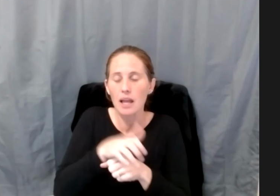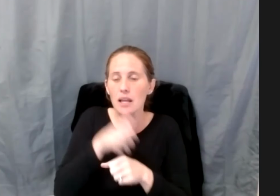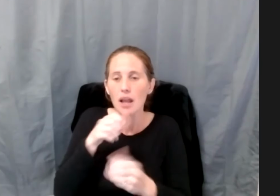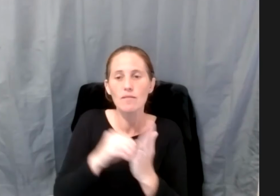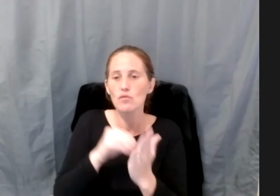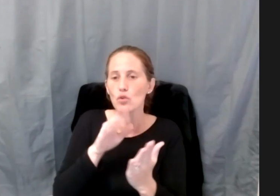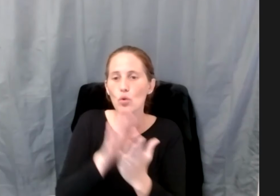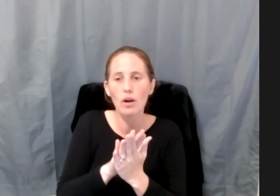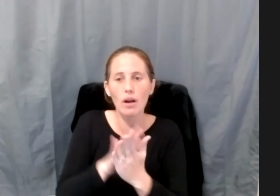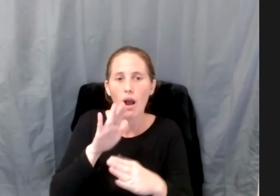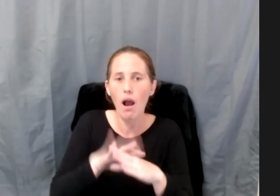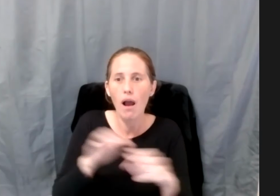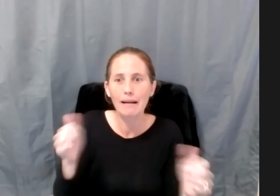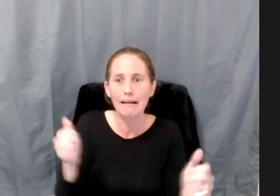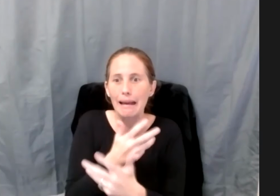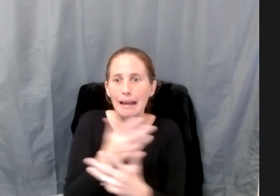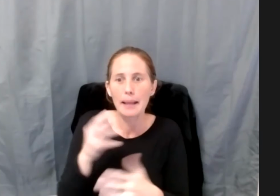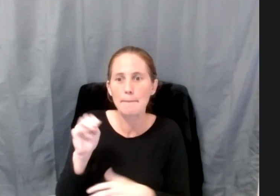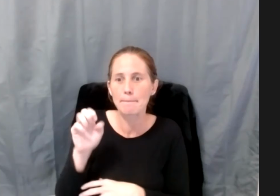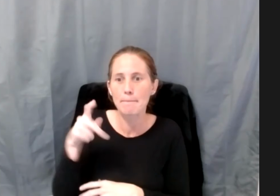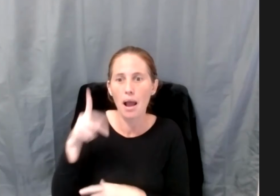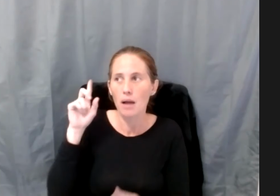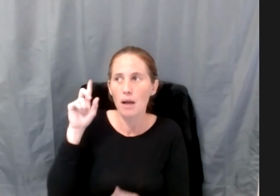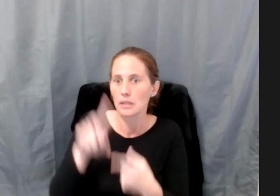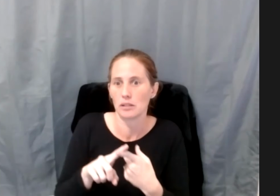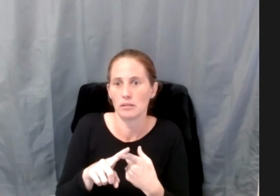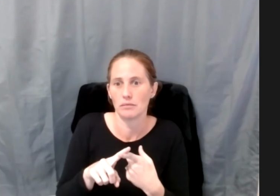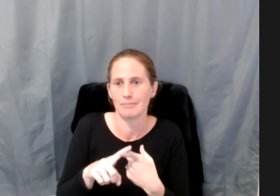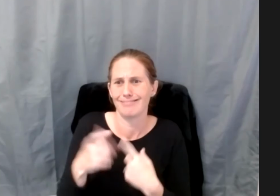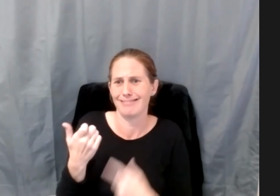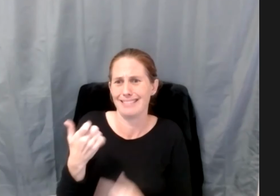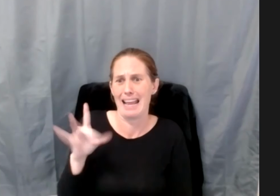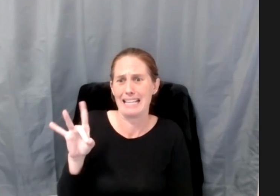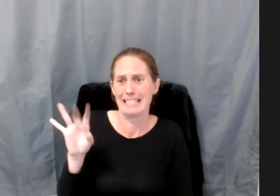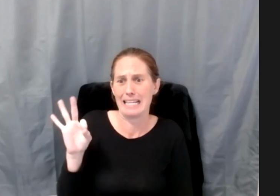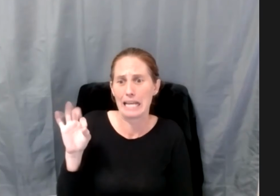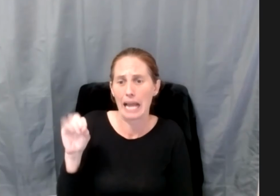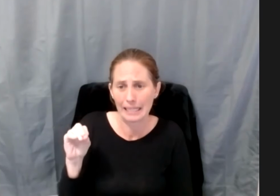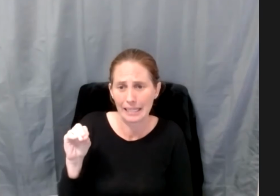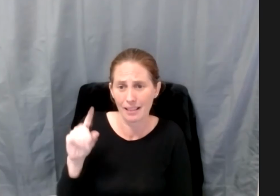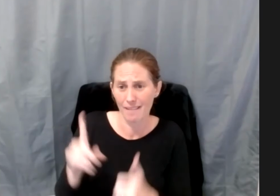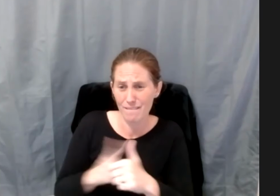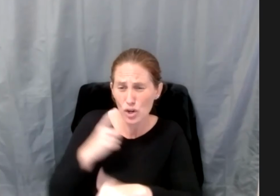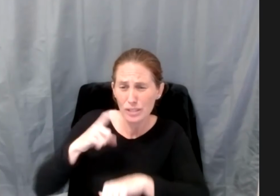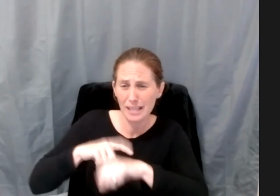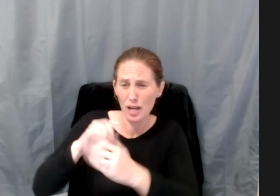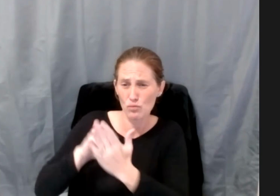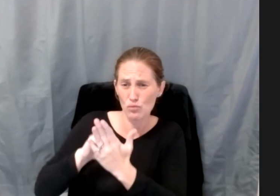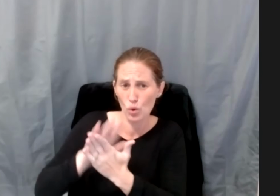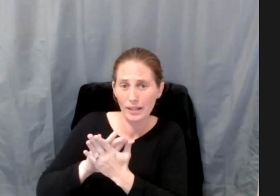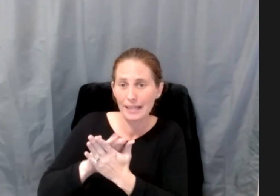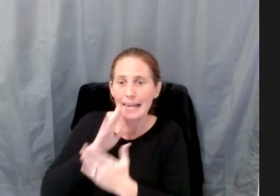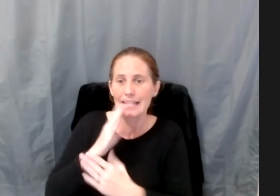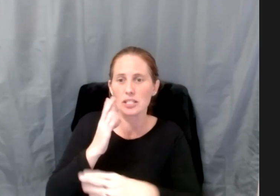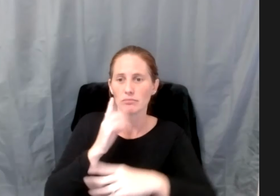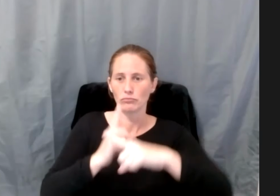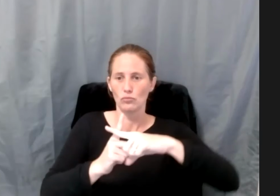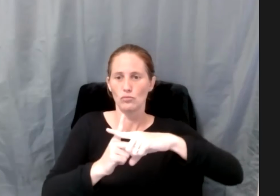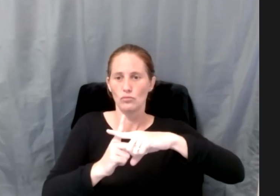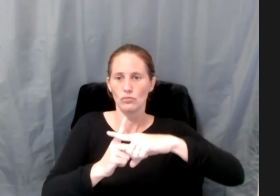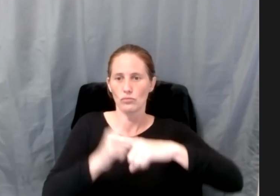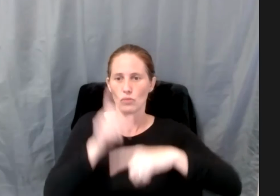on any maps until well into the, just, you know, 1890 is the first record. And it's, it's recorded with a cross, even though it's not